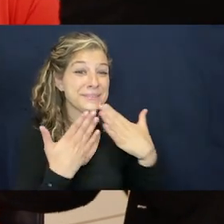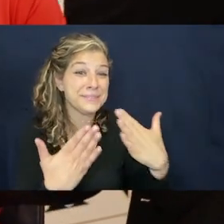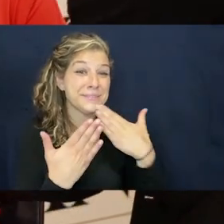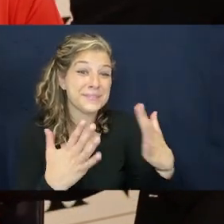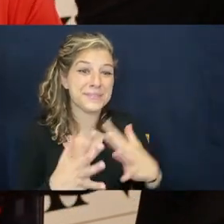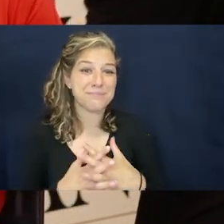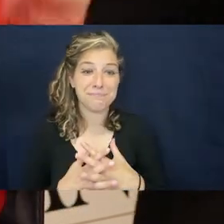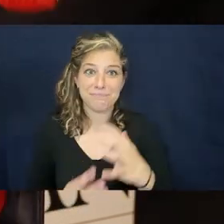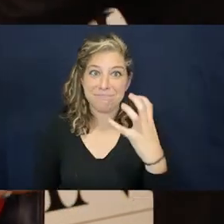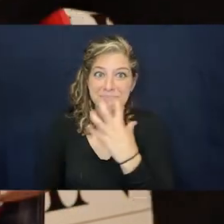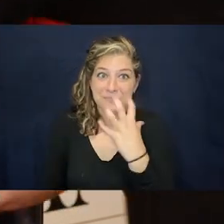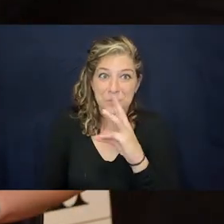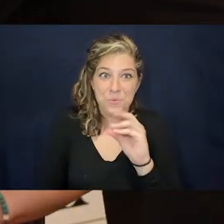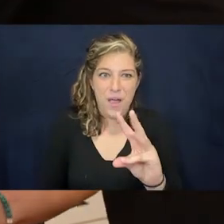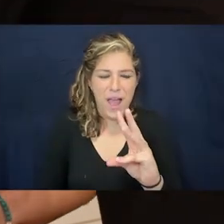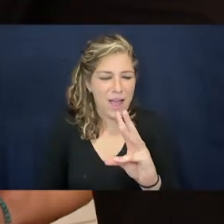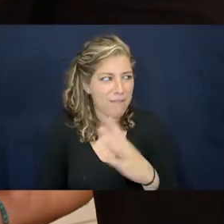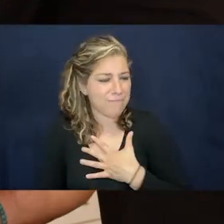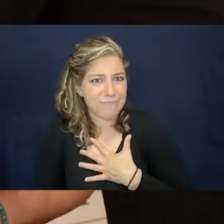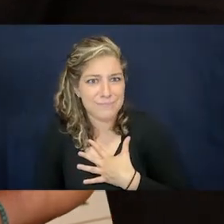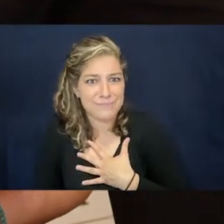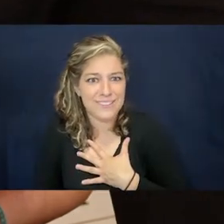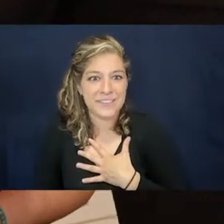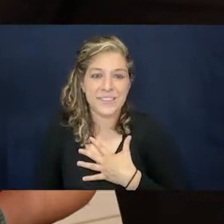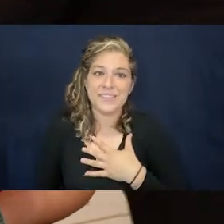Yay. Okay. Oh. I love you